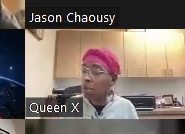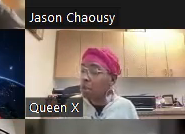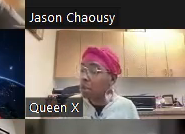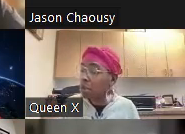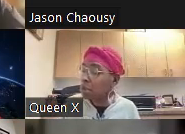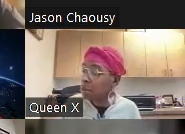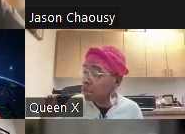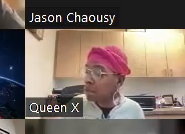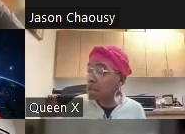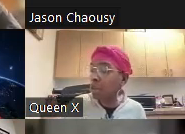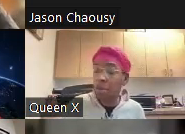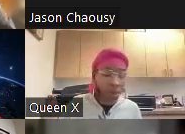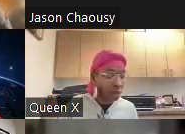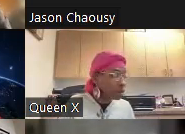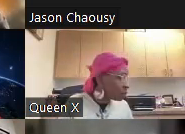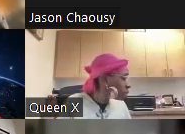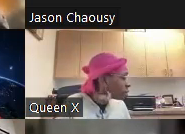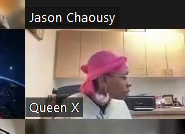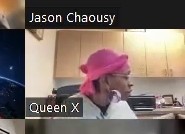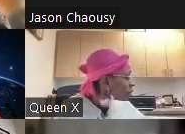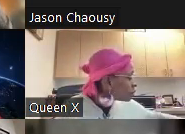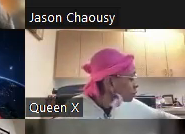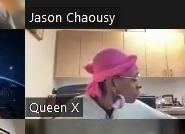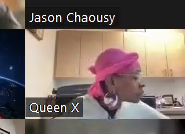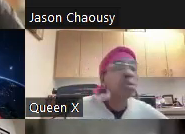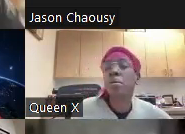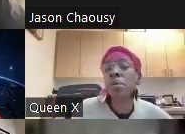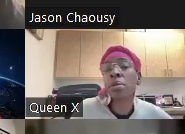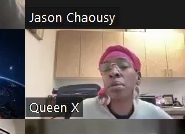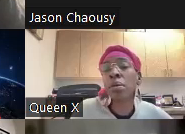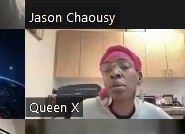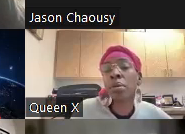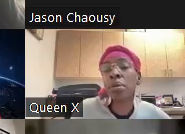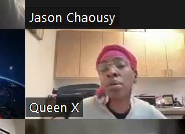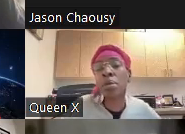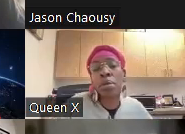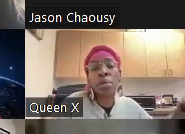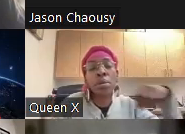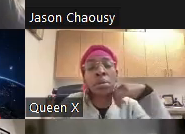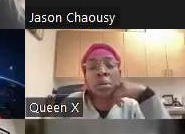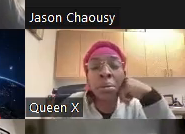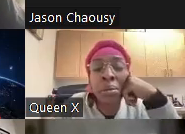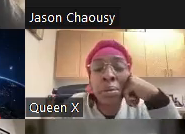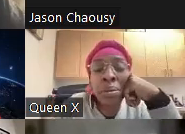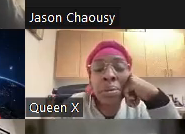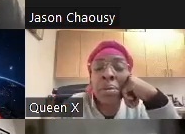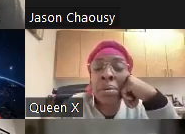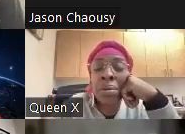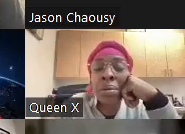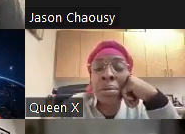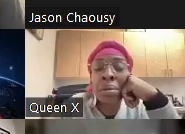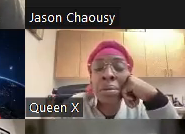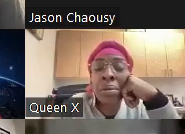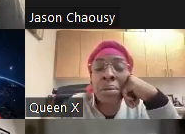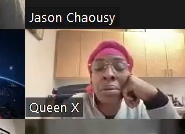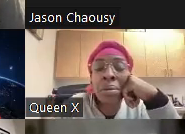fresh soil so that we can grow and do what we're asked to do for the state of Colorado. So I appreciate you guys joining us in this today.